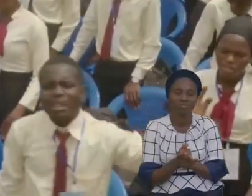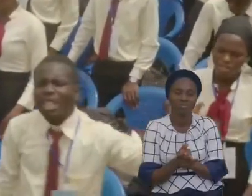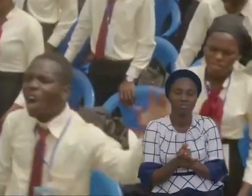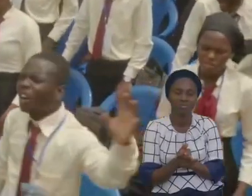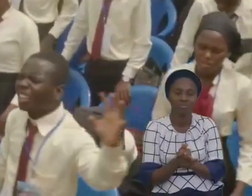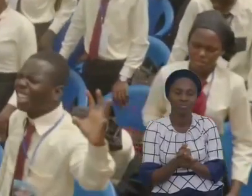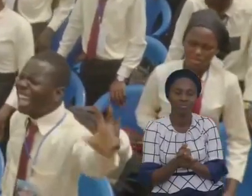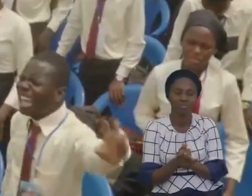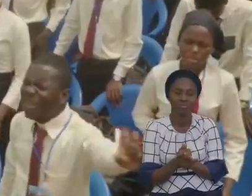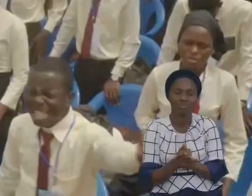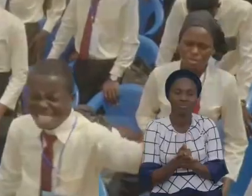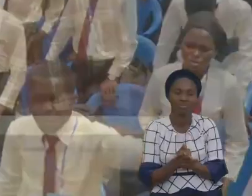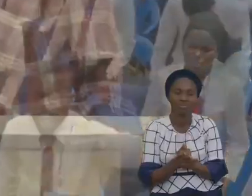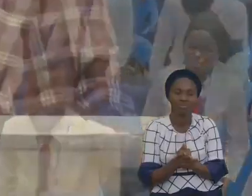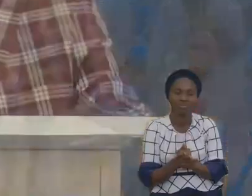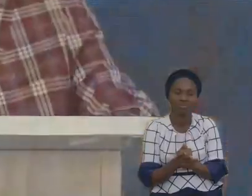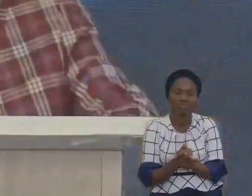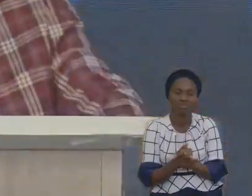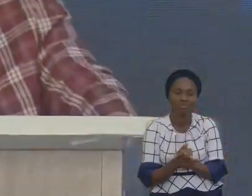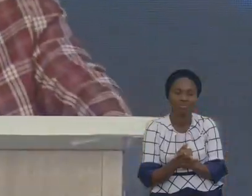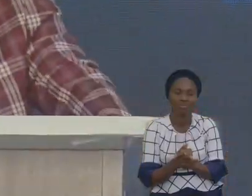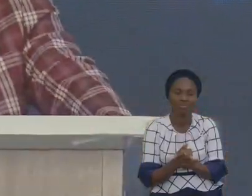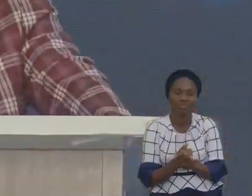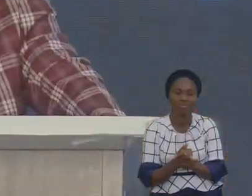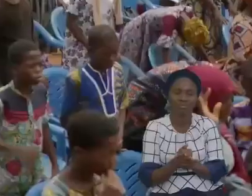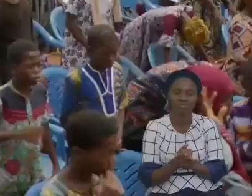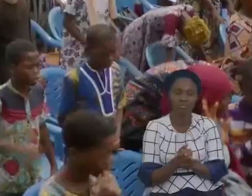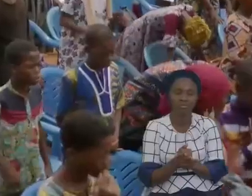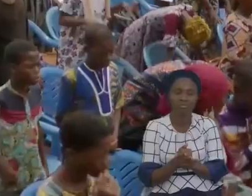In Jesus' name we pray.